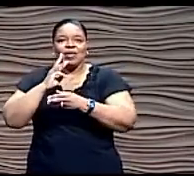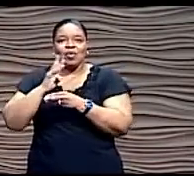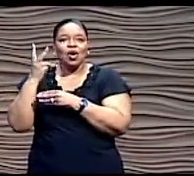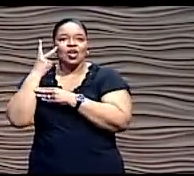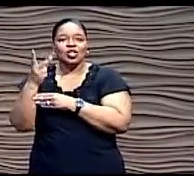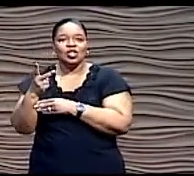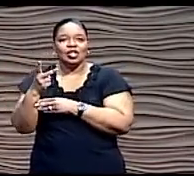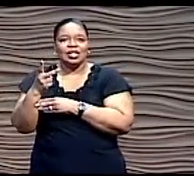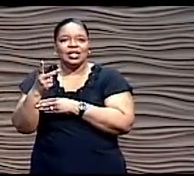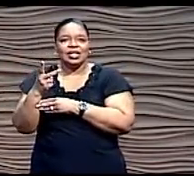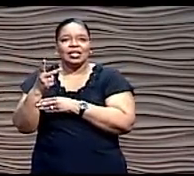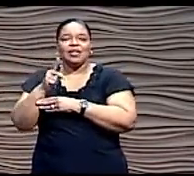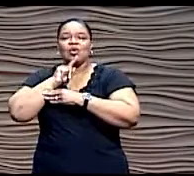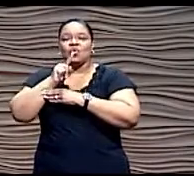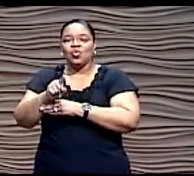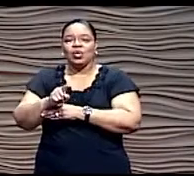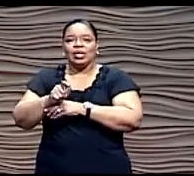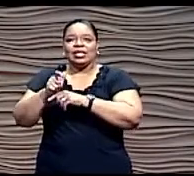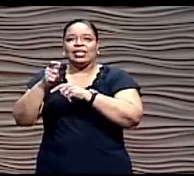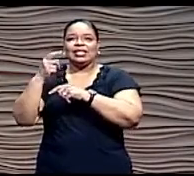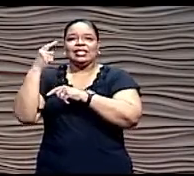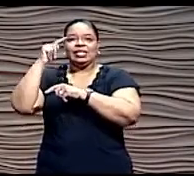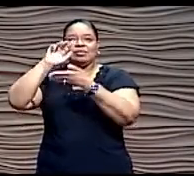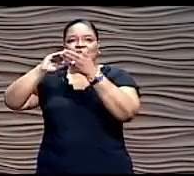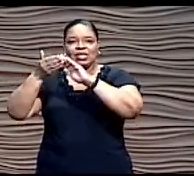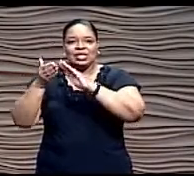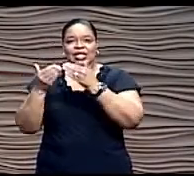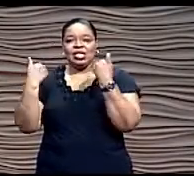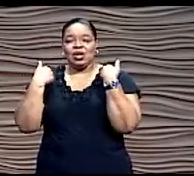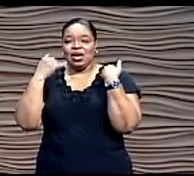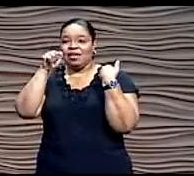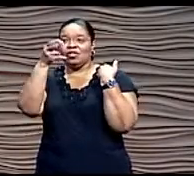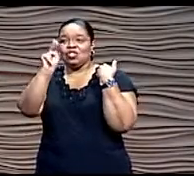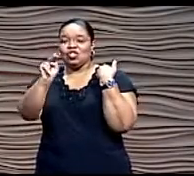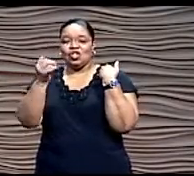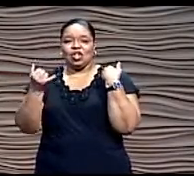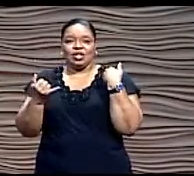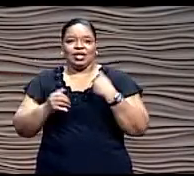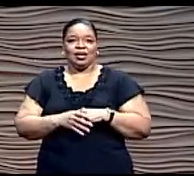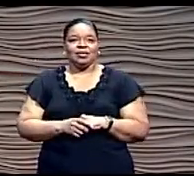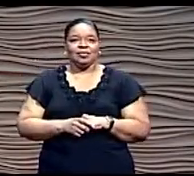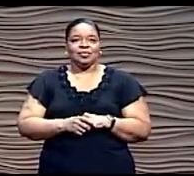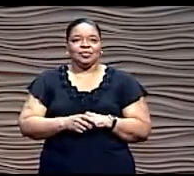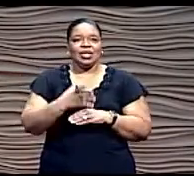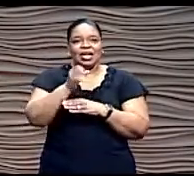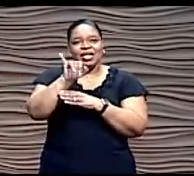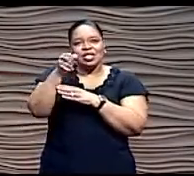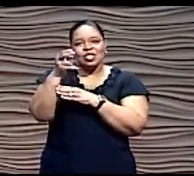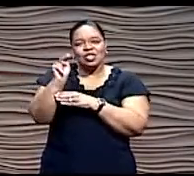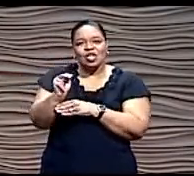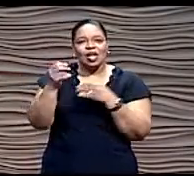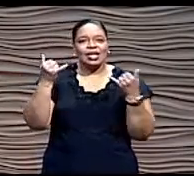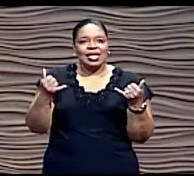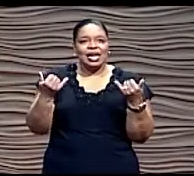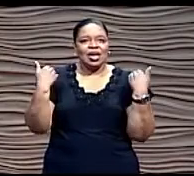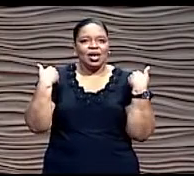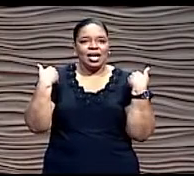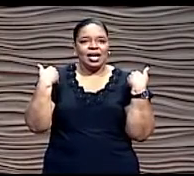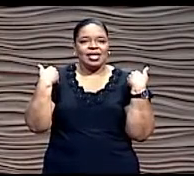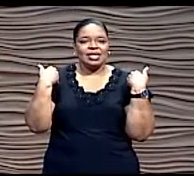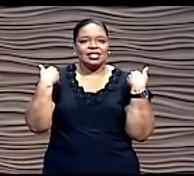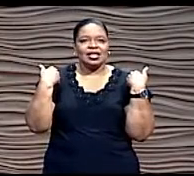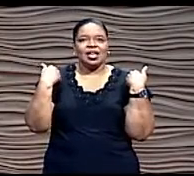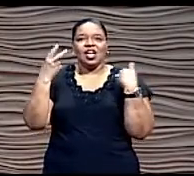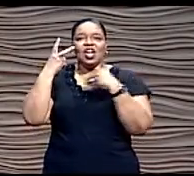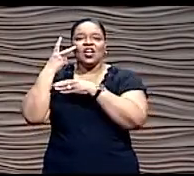looking at the looming city of Ephesus, is John up there. And John, too, has a revelation,